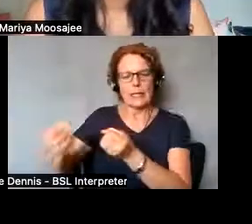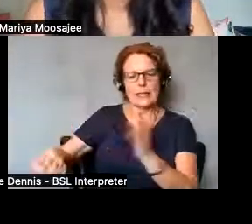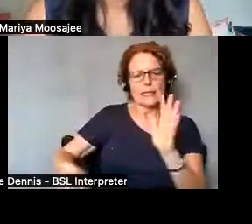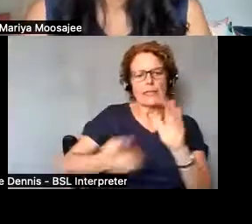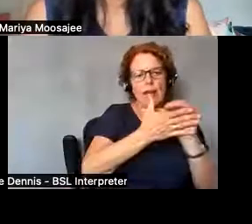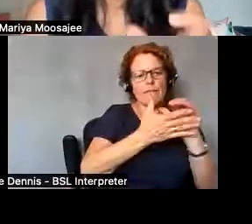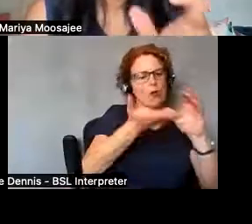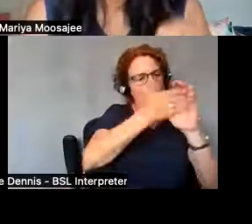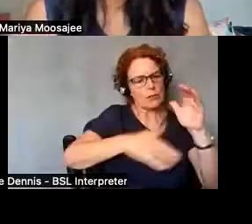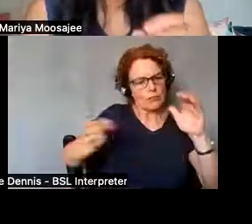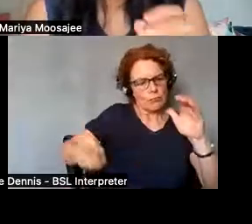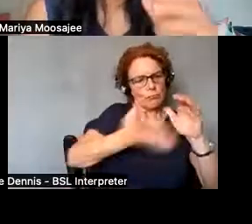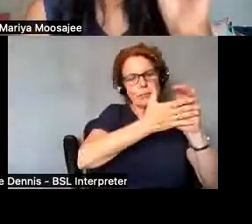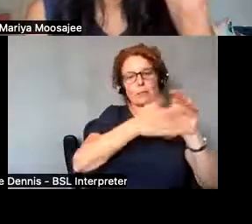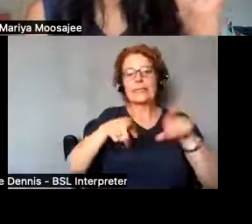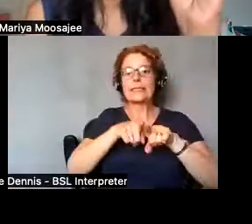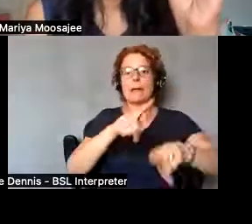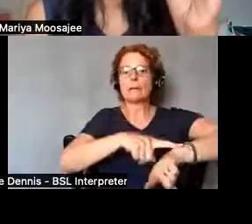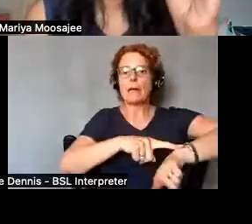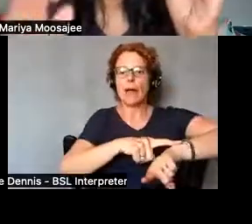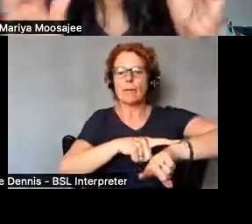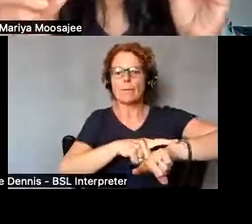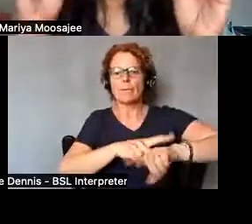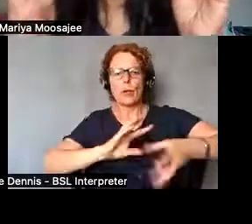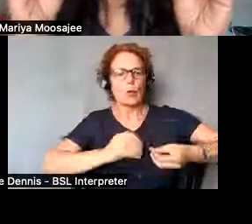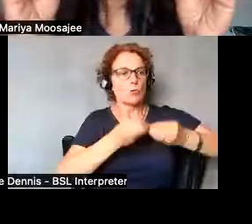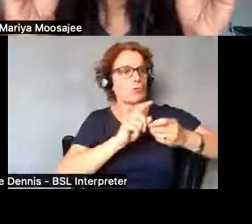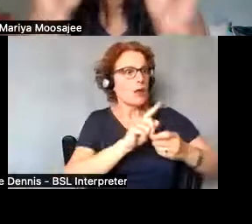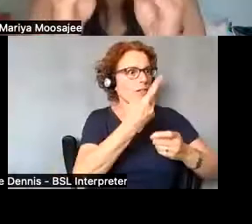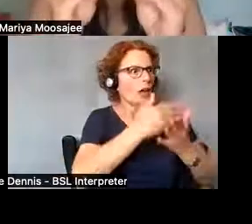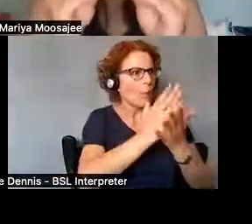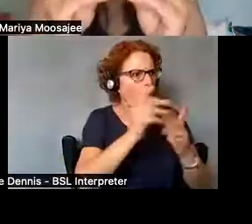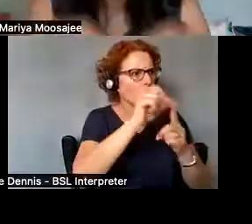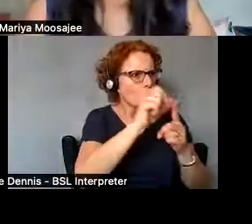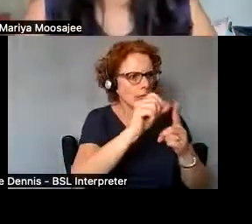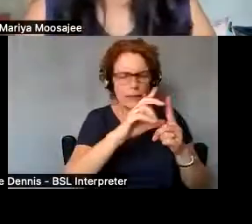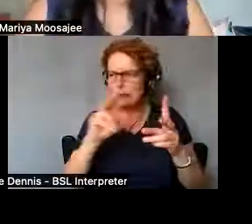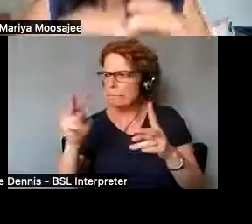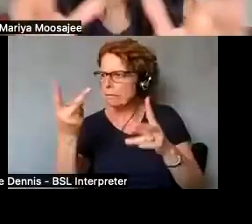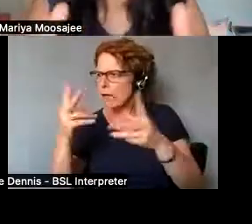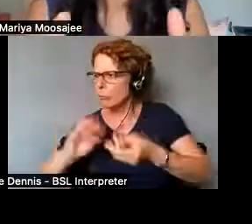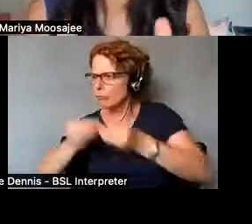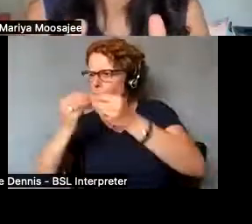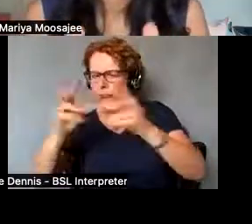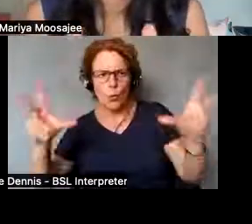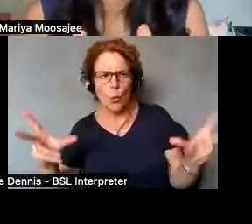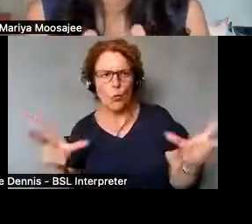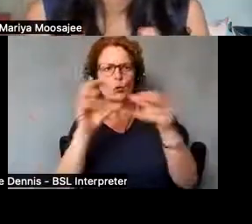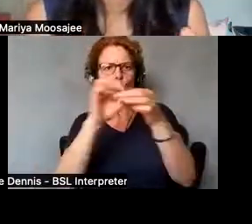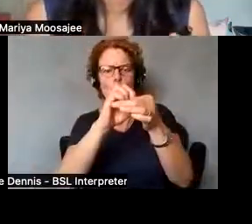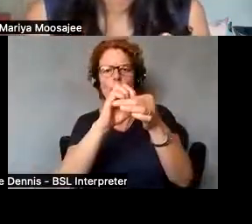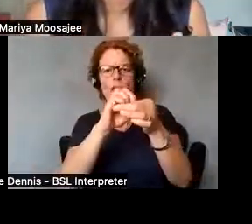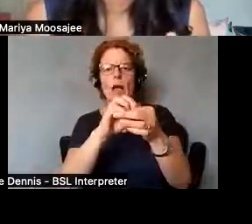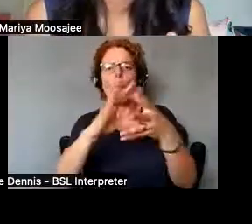time. And then when it tries to produce the first part of the protein and the second part, it would join up and produce the whole of the